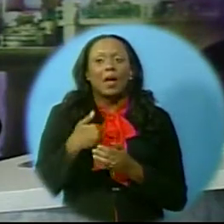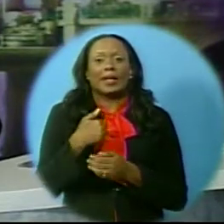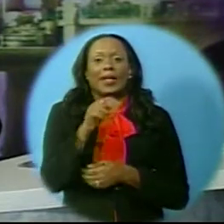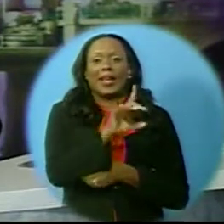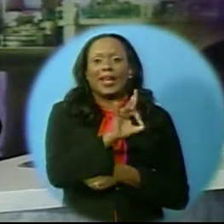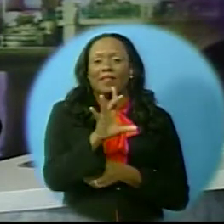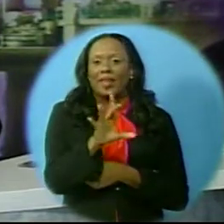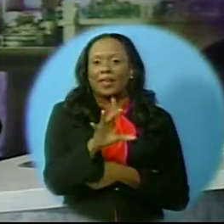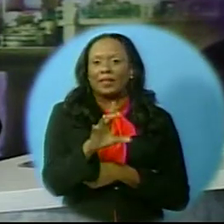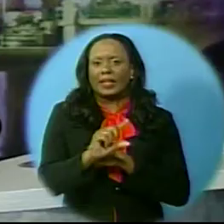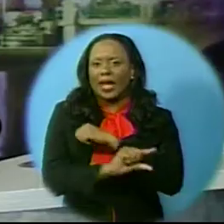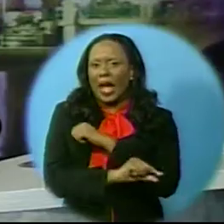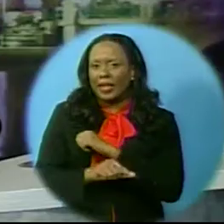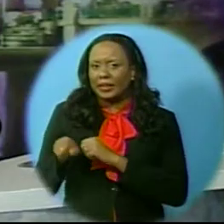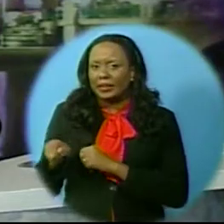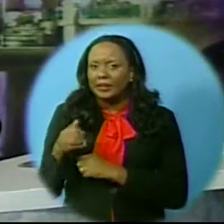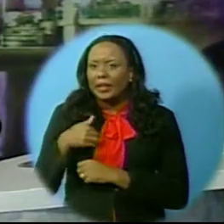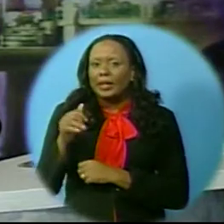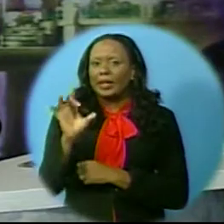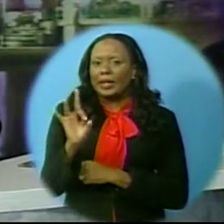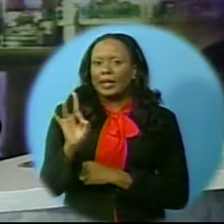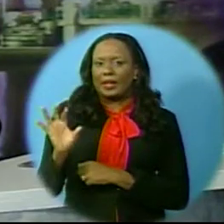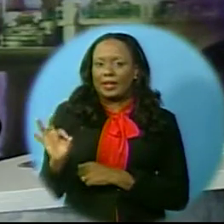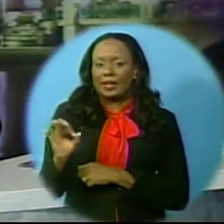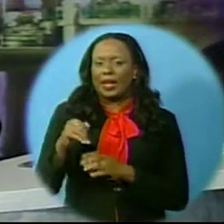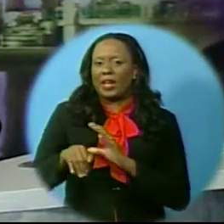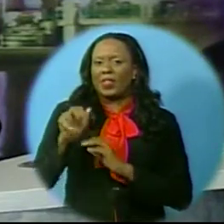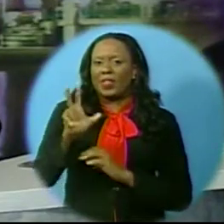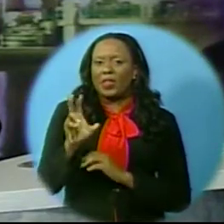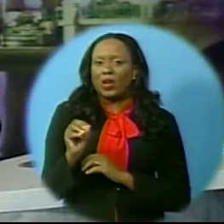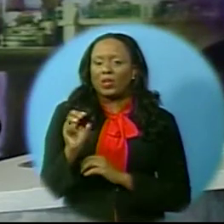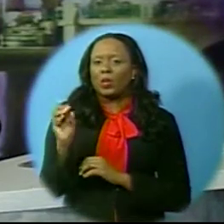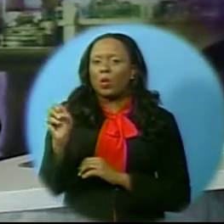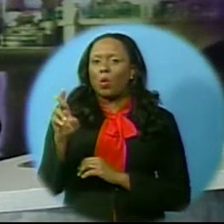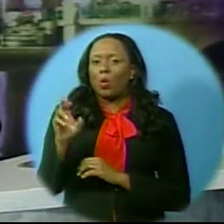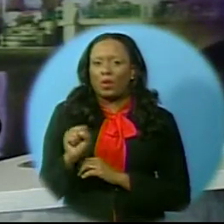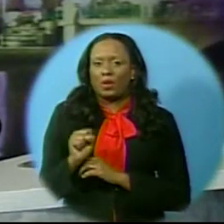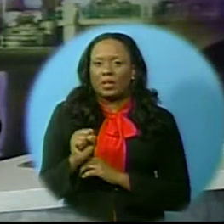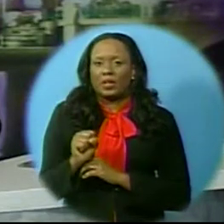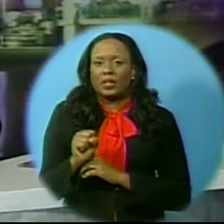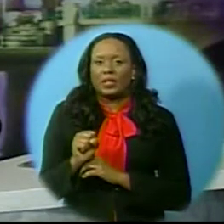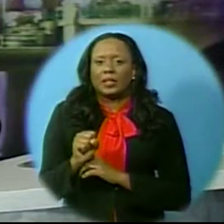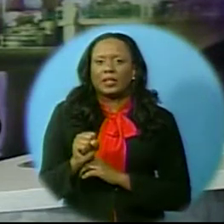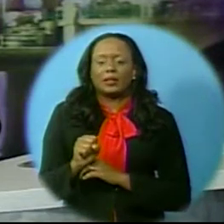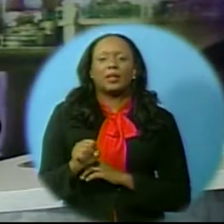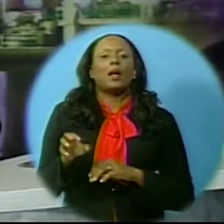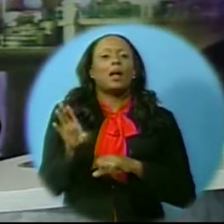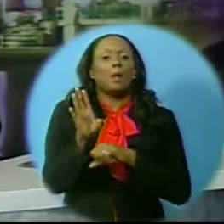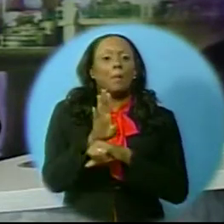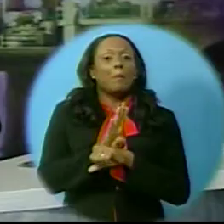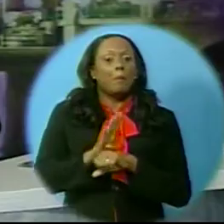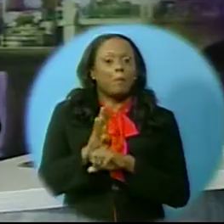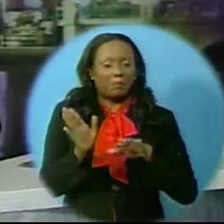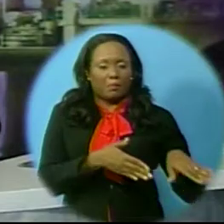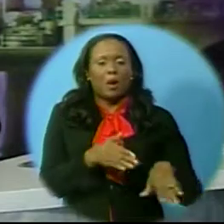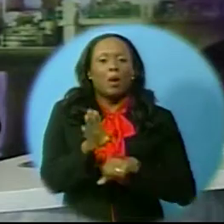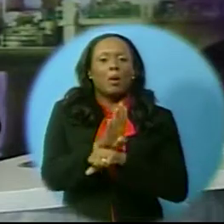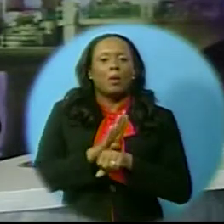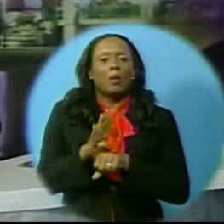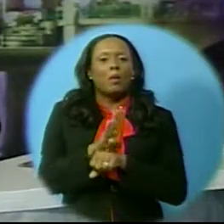85. Guyana were then dismissed for 89 in their 30th over for the defending champs to win by a